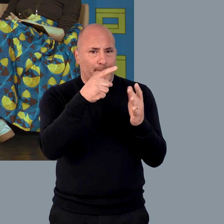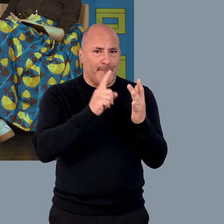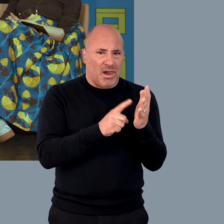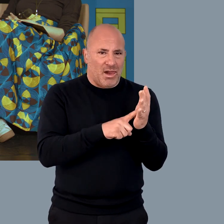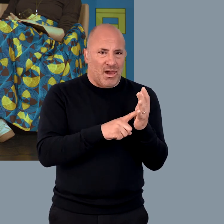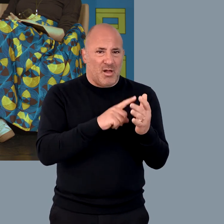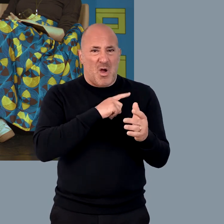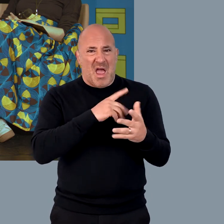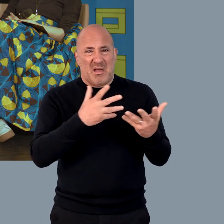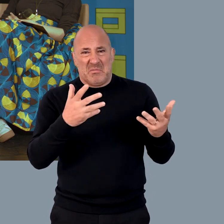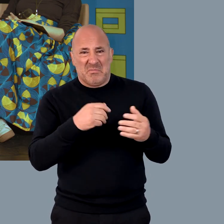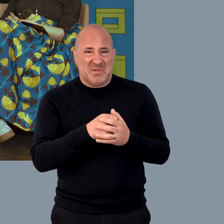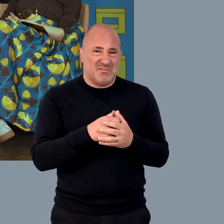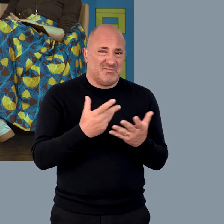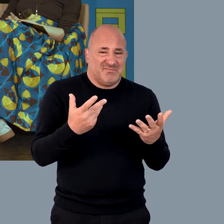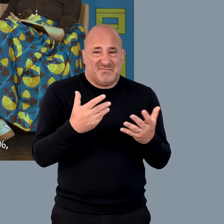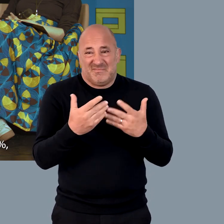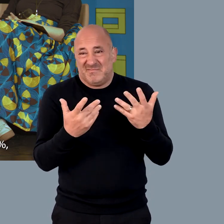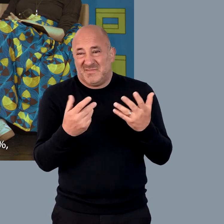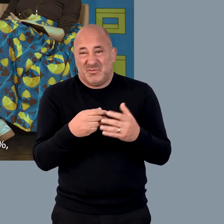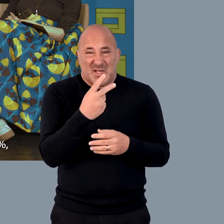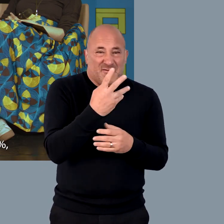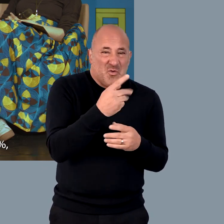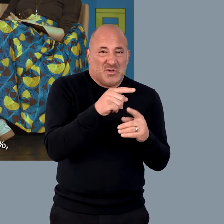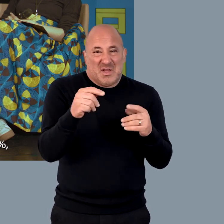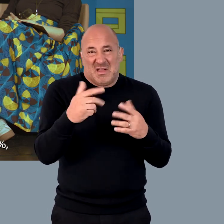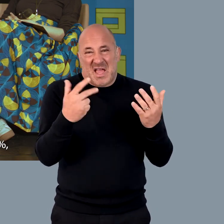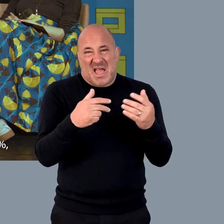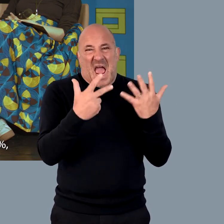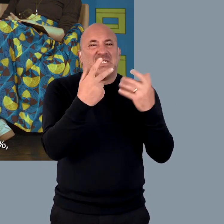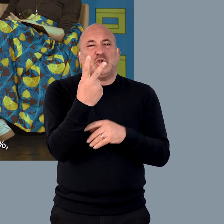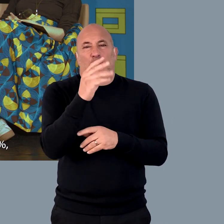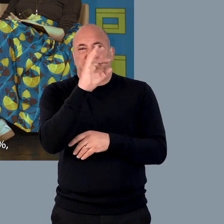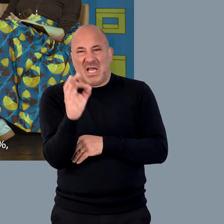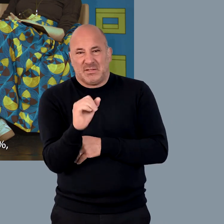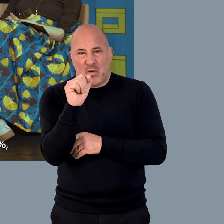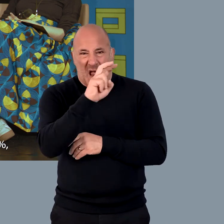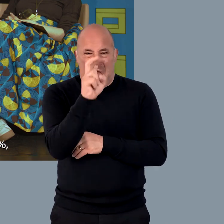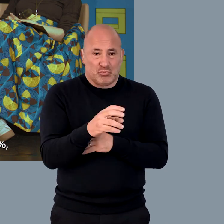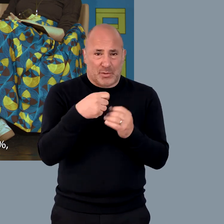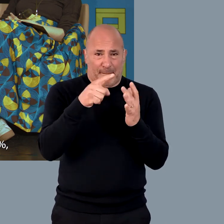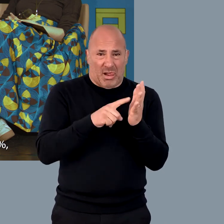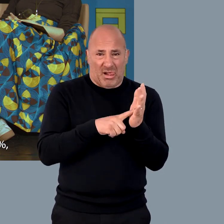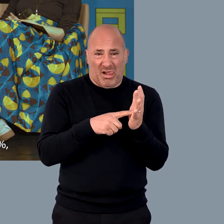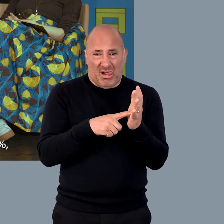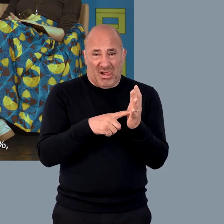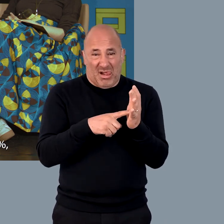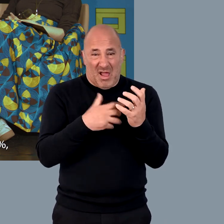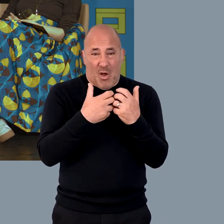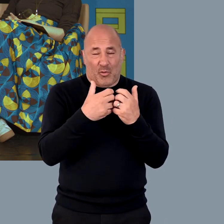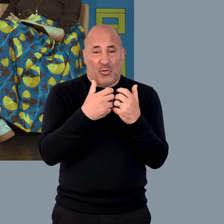well then, you're saving so much money from your energy bill because you can save between 24 and